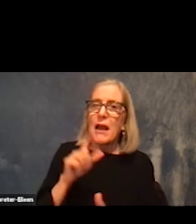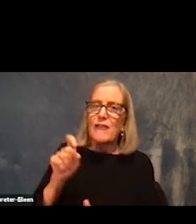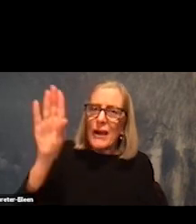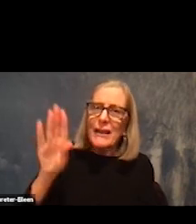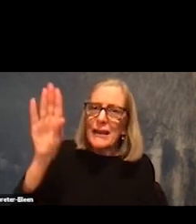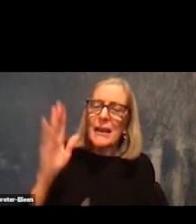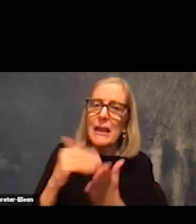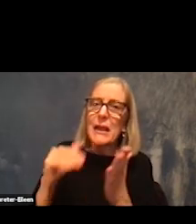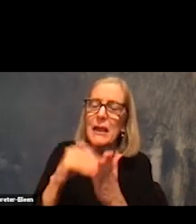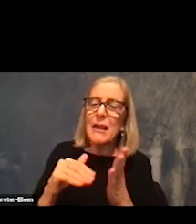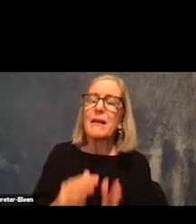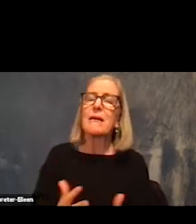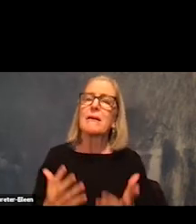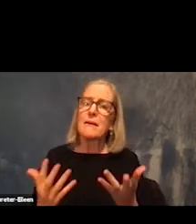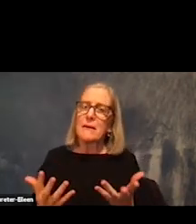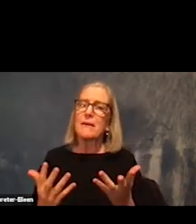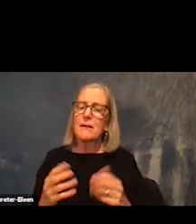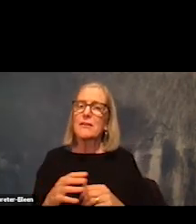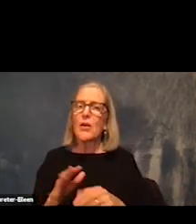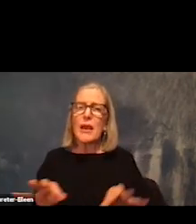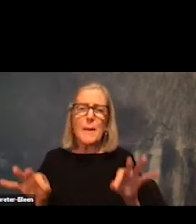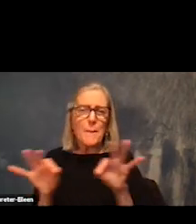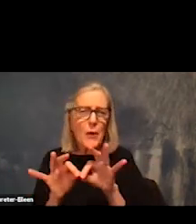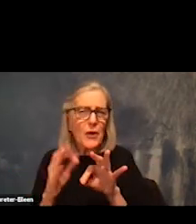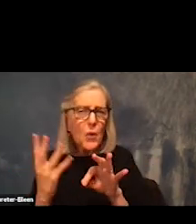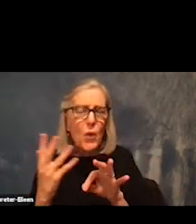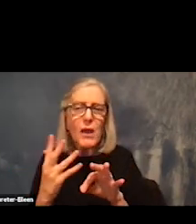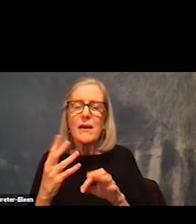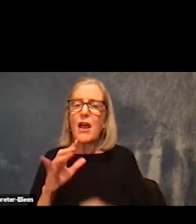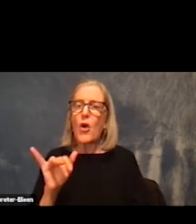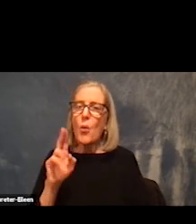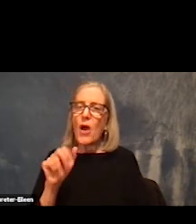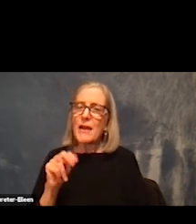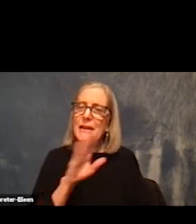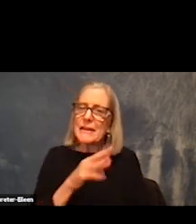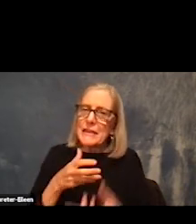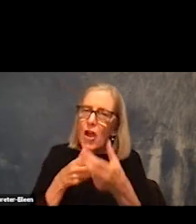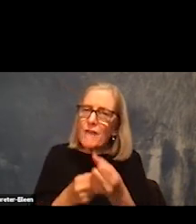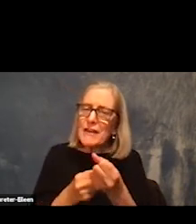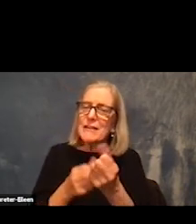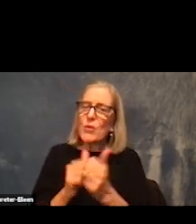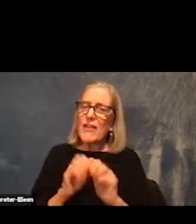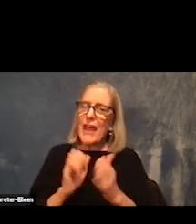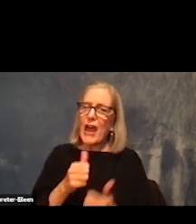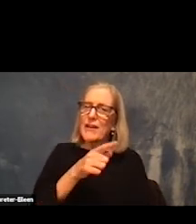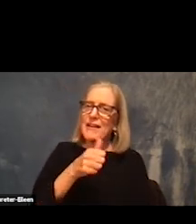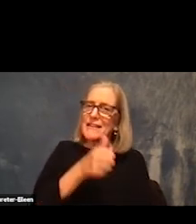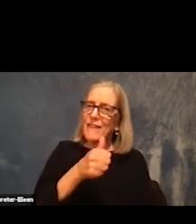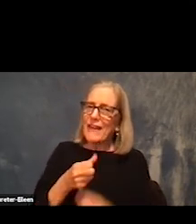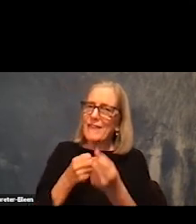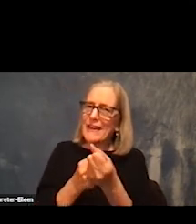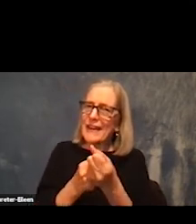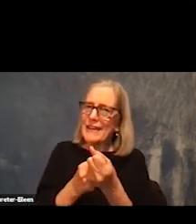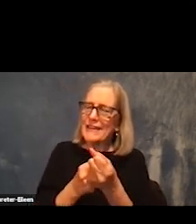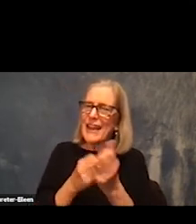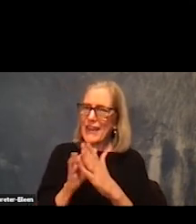is the growth in Juan's confidence and his advocacy and how that impacts other indicators of success.